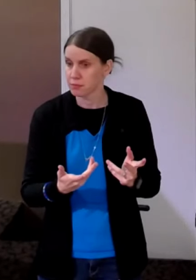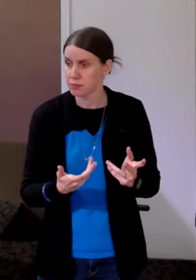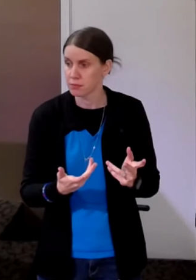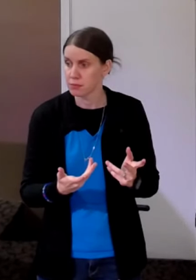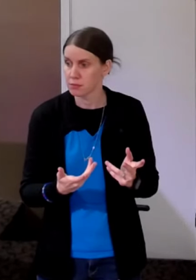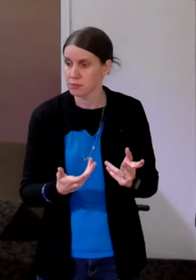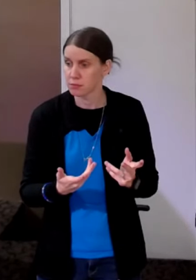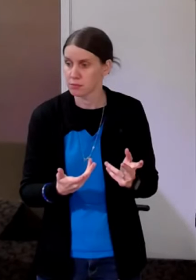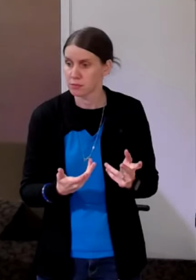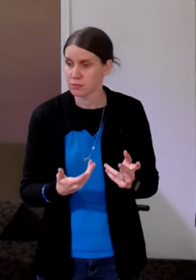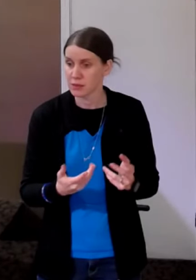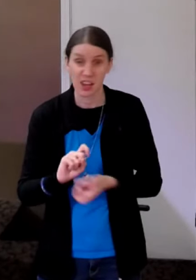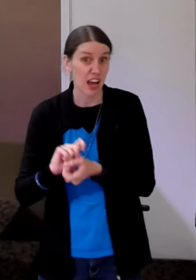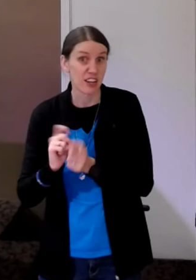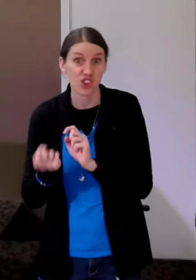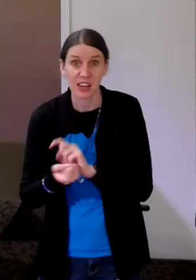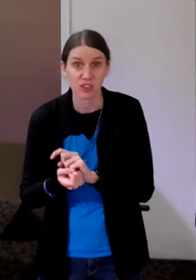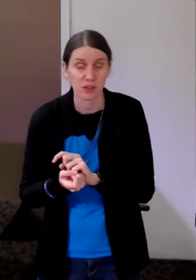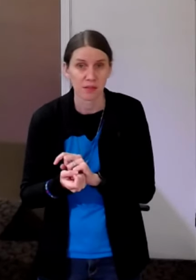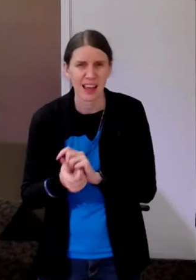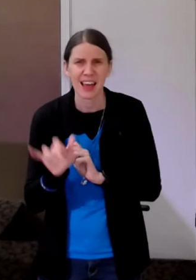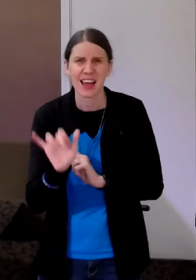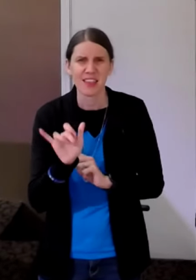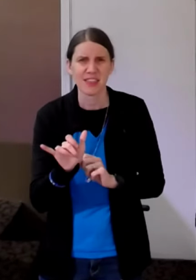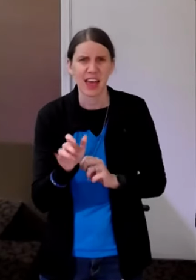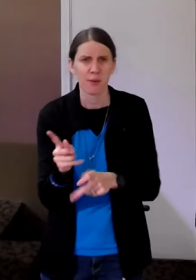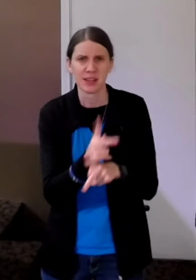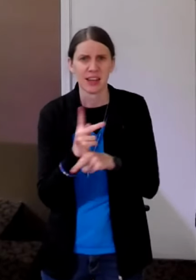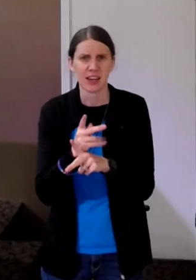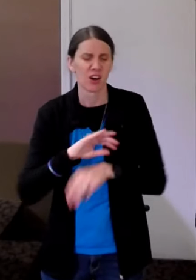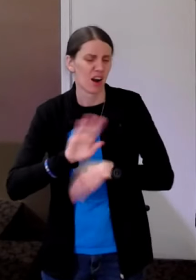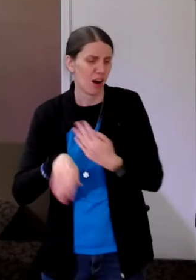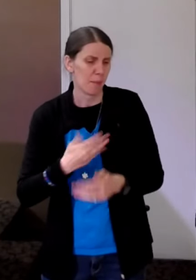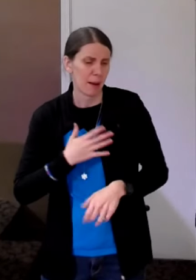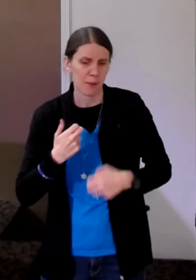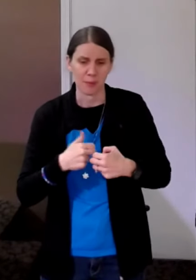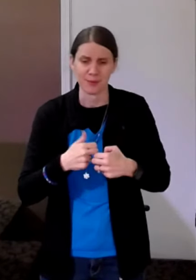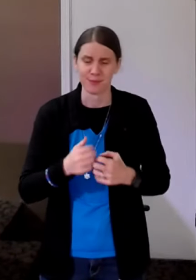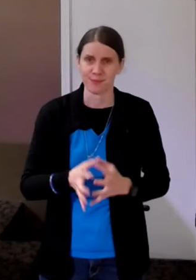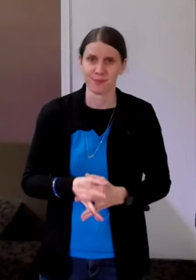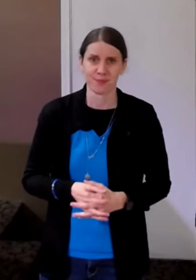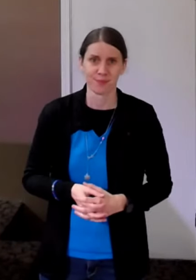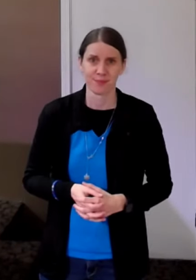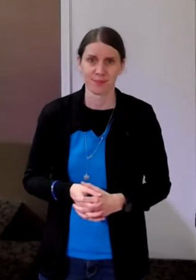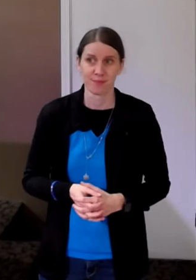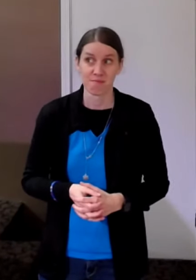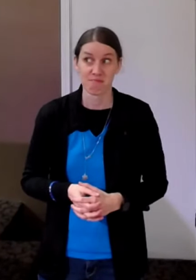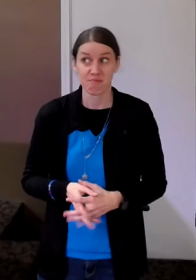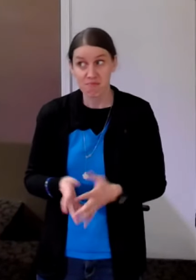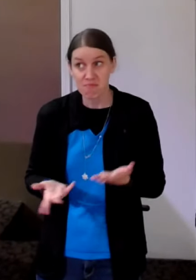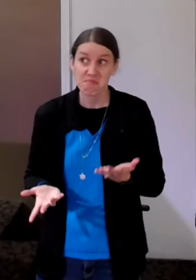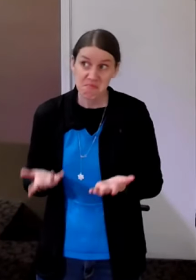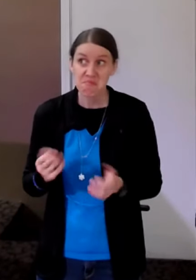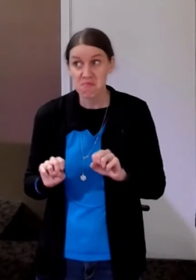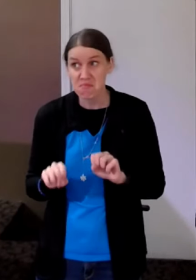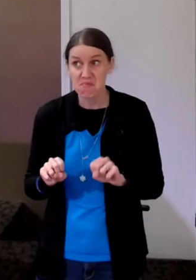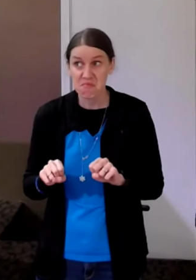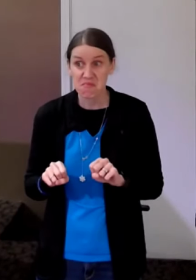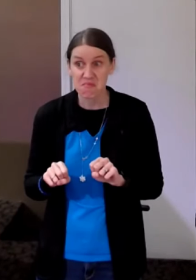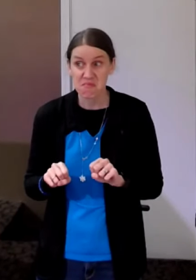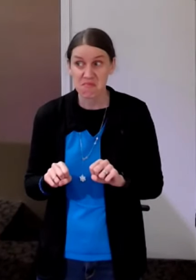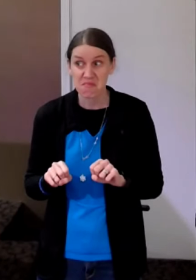getting some change in my life is going to take care of all my problems. That can't happen. We're